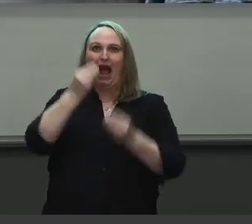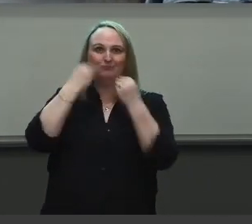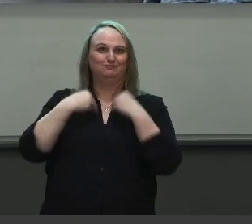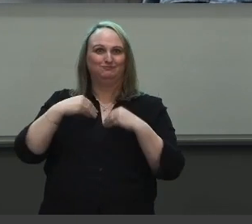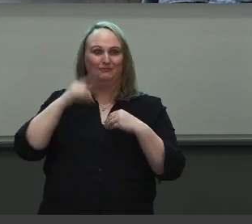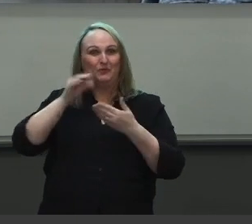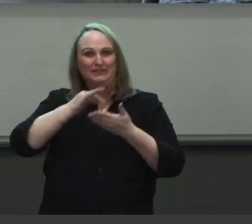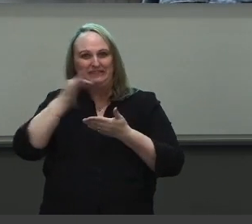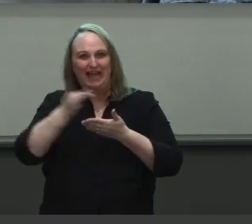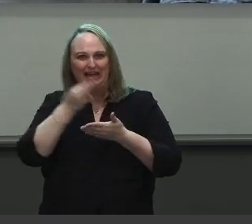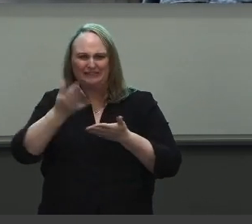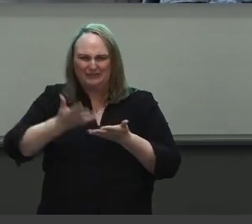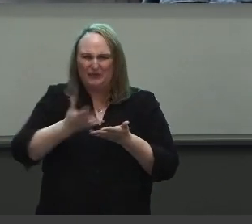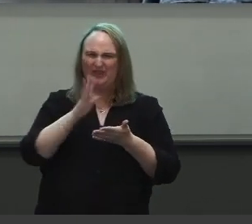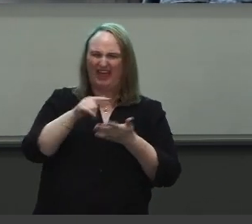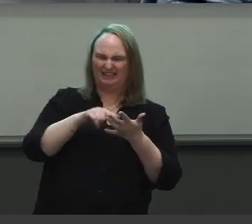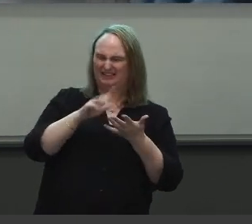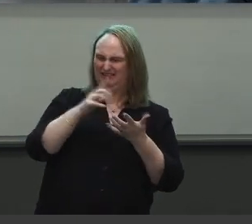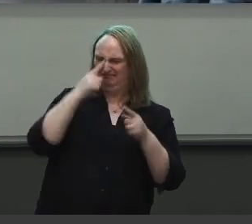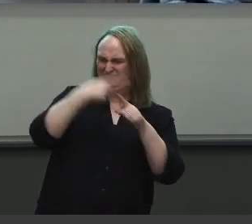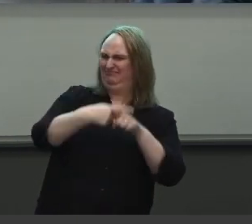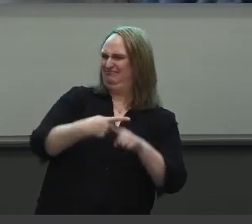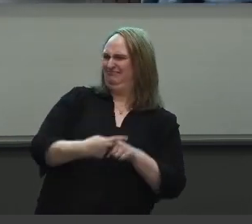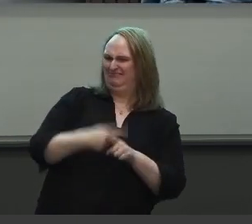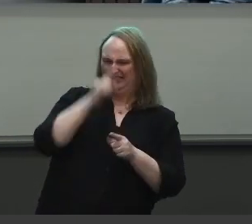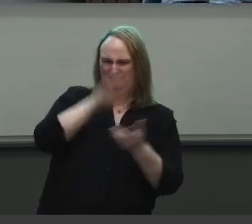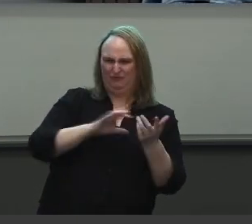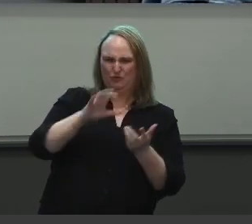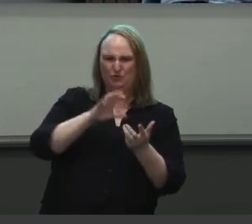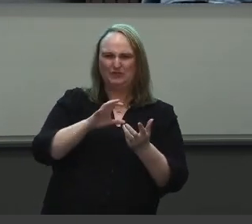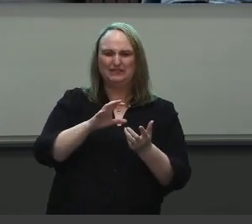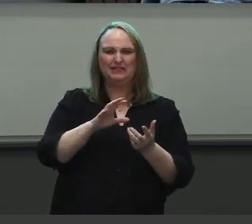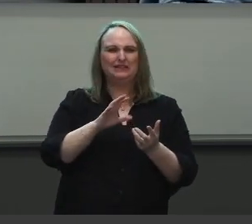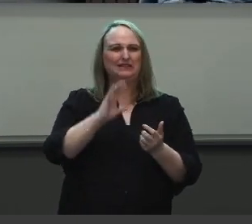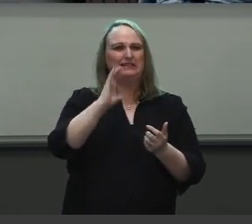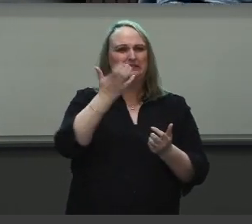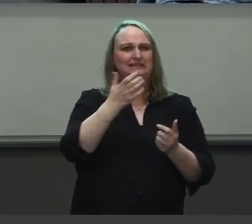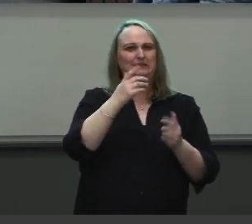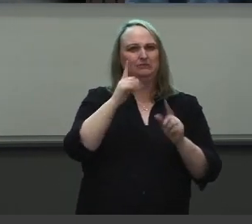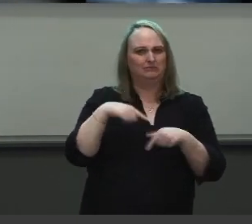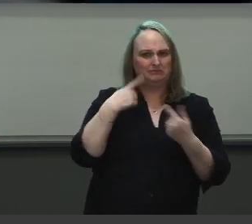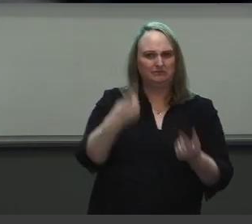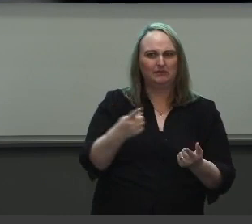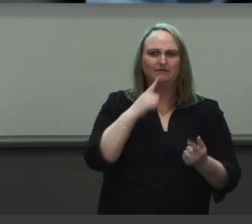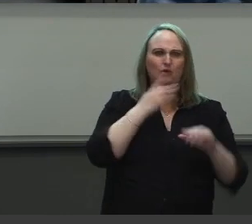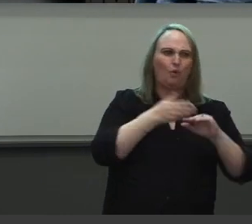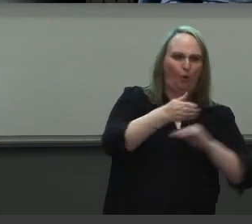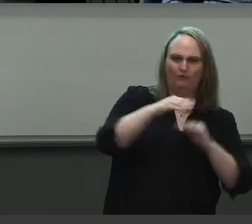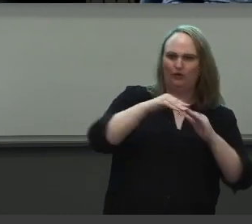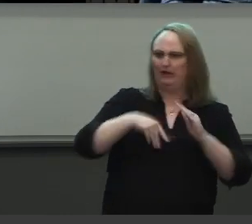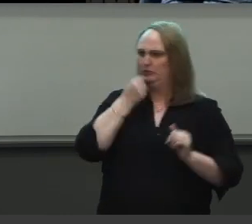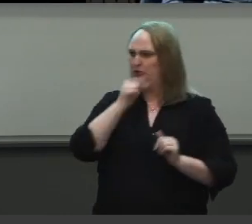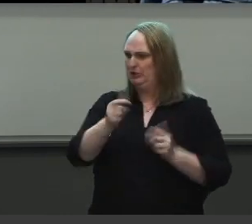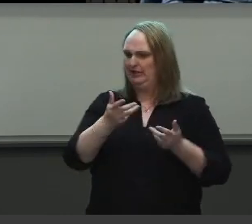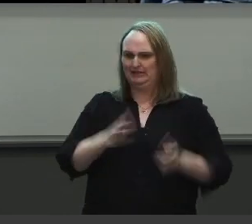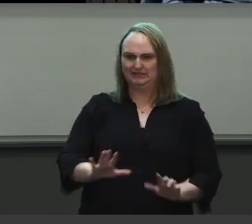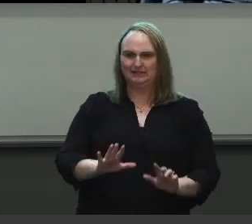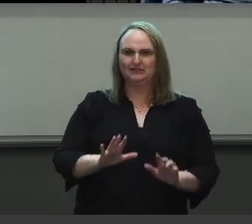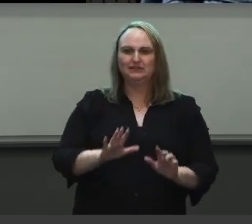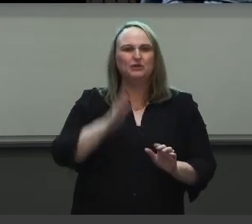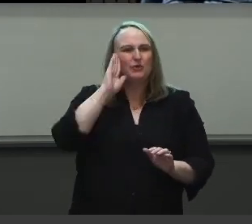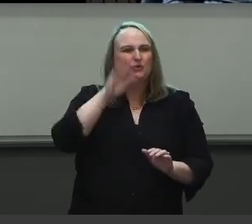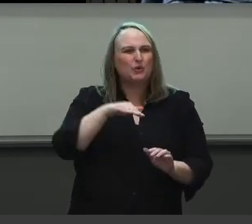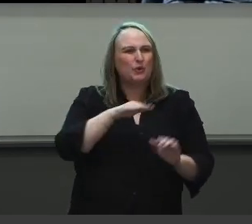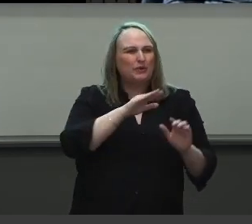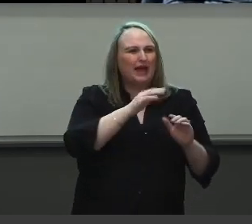been so confusing to me, because I'm told it's like one or the other. So to know that there's, you know, people seeing that there's subtypes